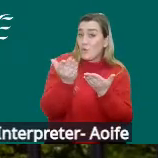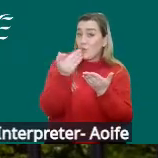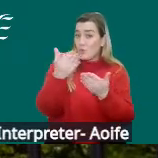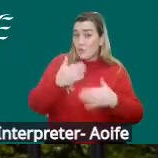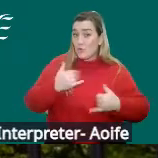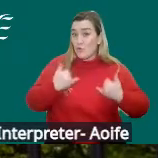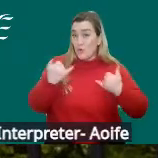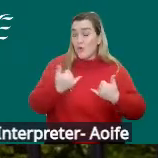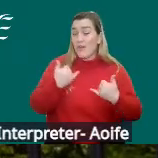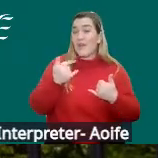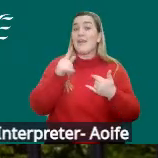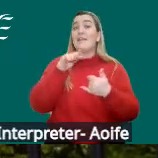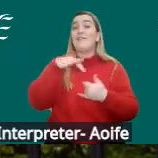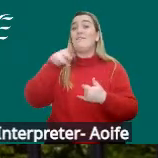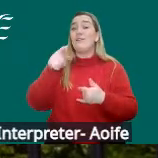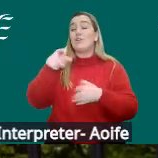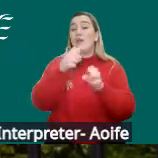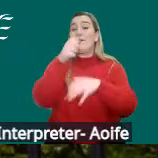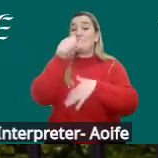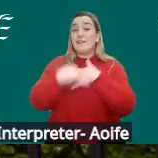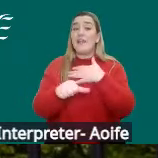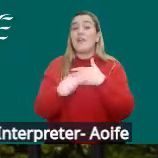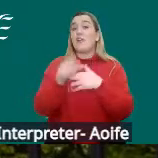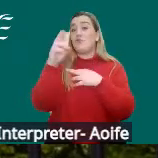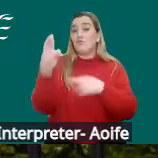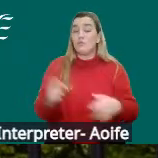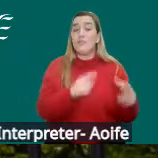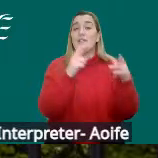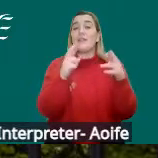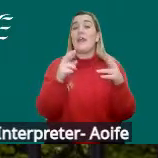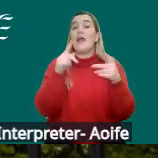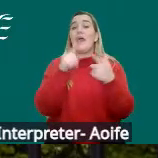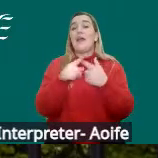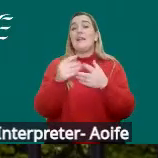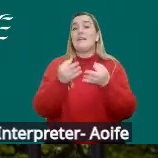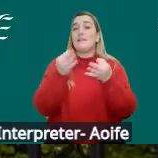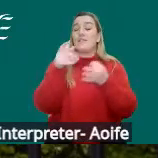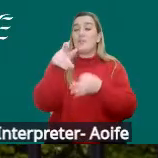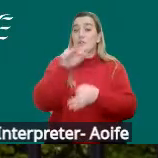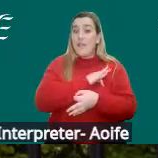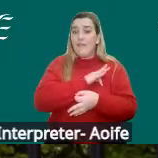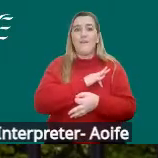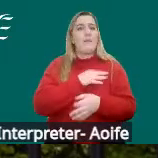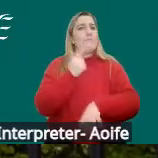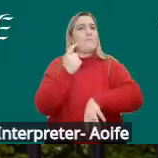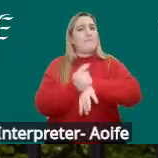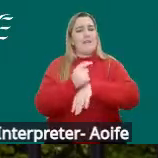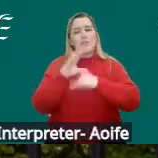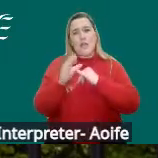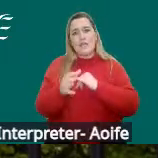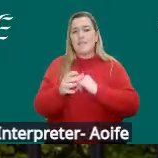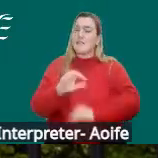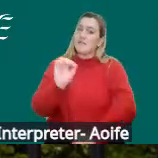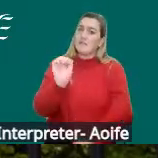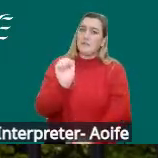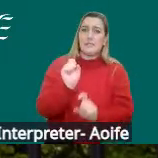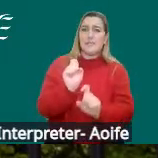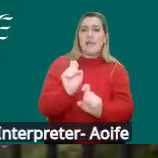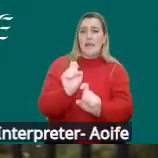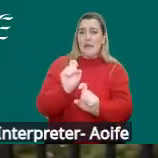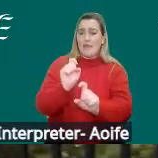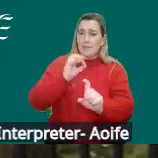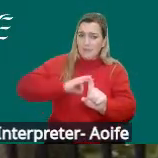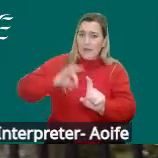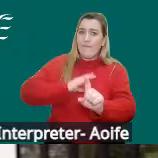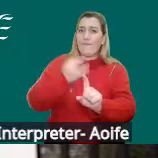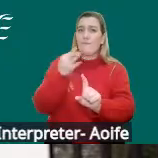fits in with your day-to-day routine. That way you give yourself the best chance to sticking with it and getting all the benefits we know that being physically